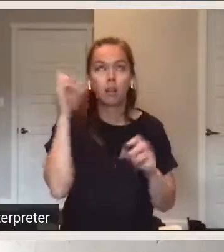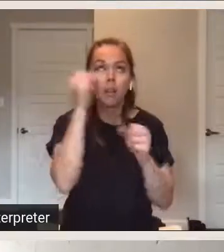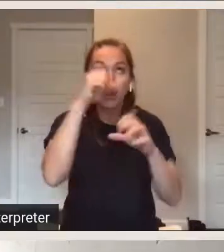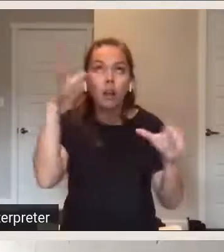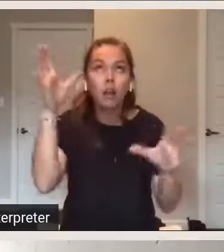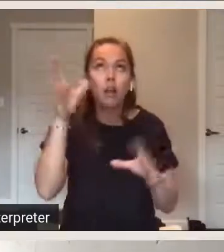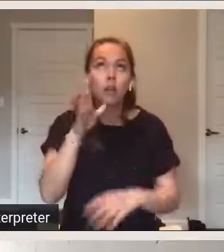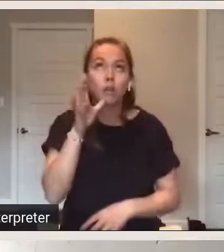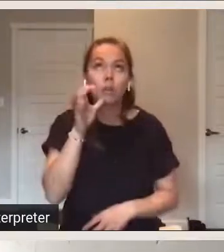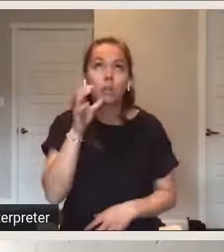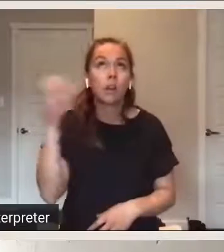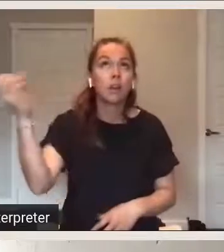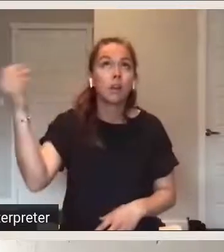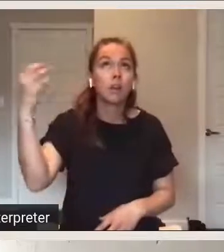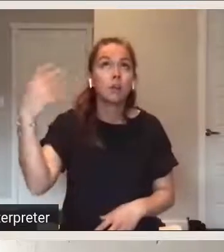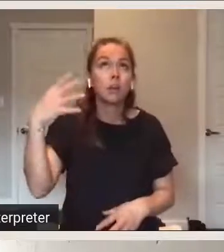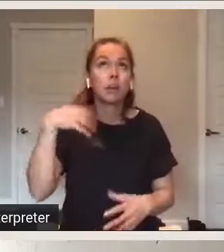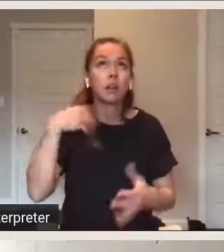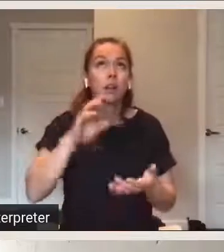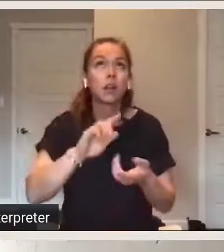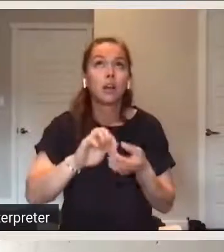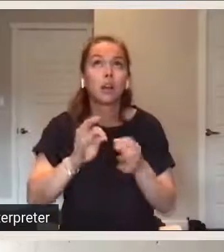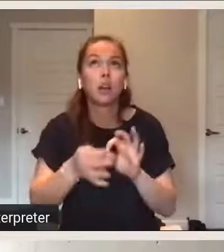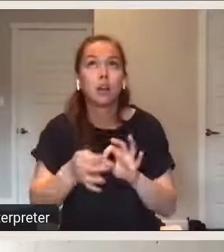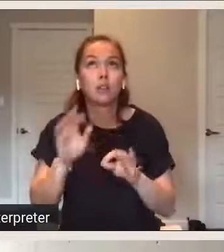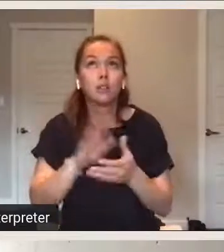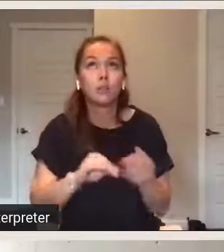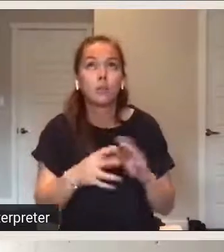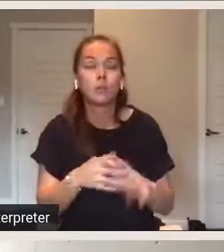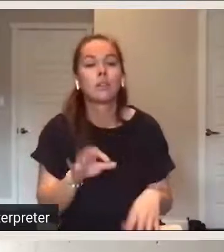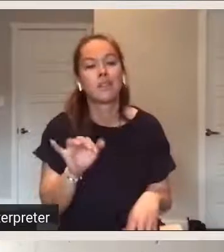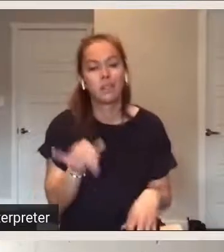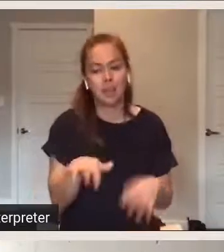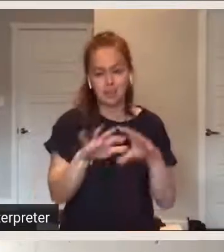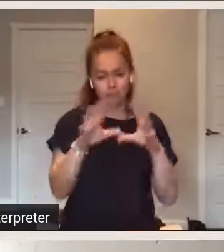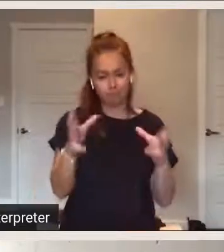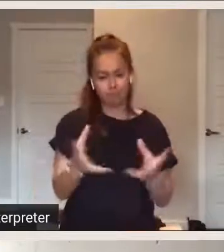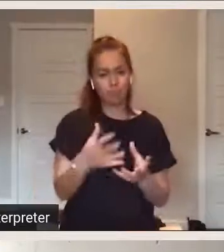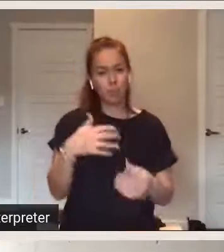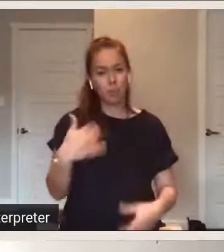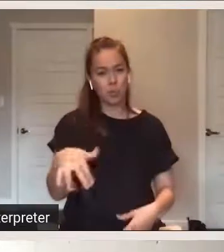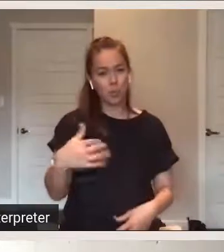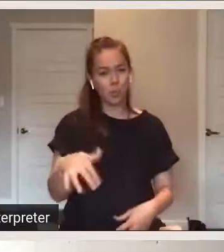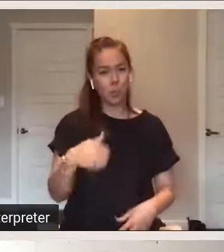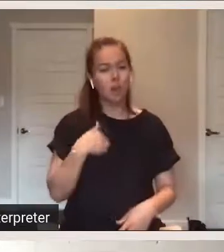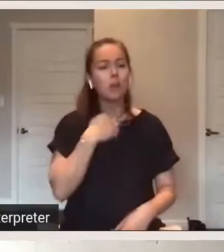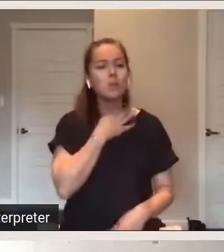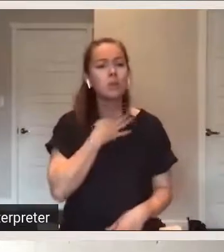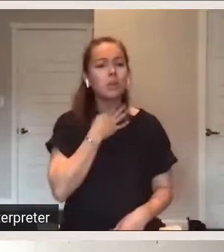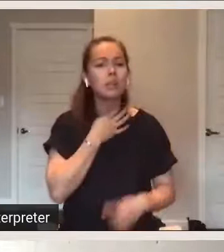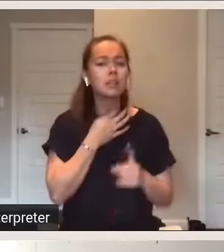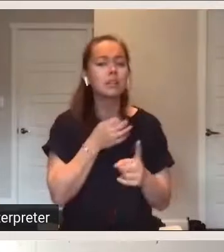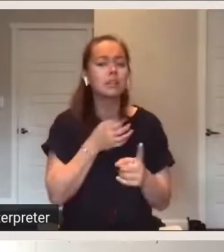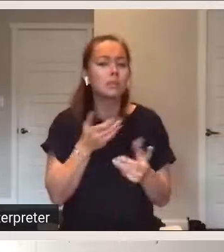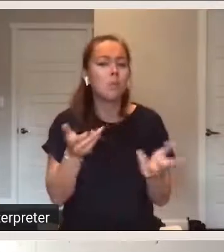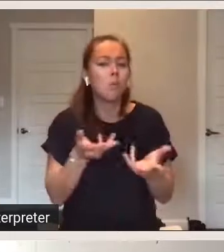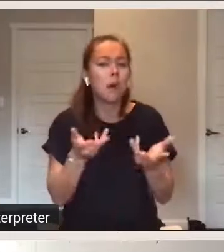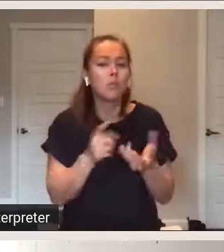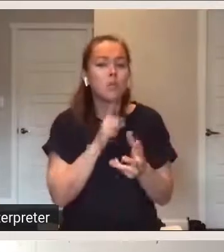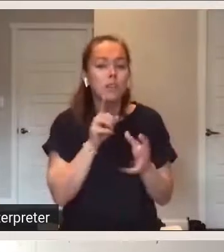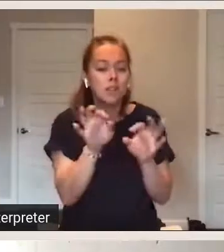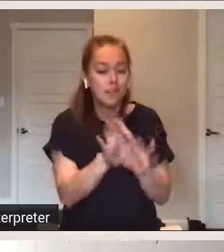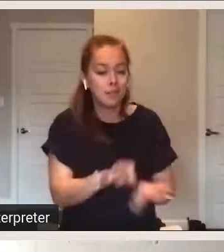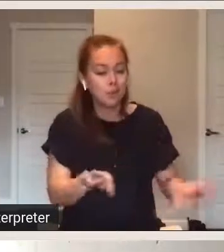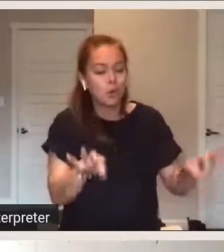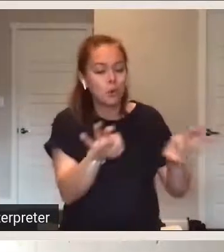to learn more about, for both of you, kind of what were some of, what was important for both of you to consider when creating